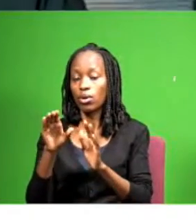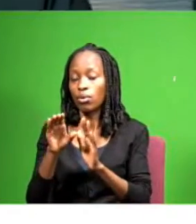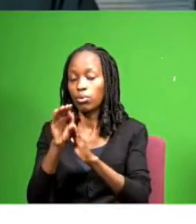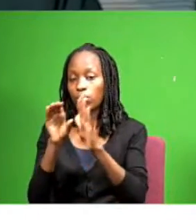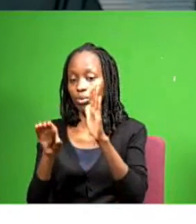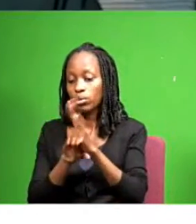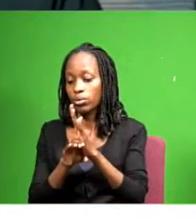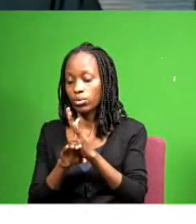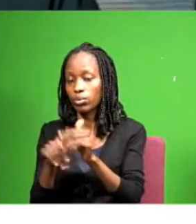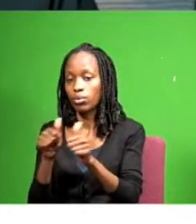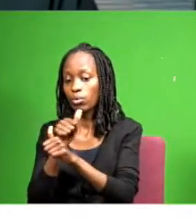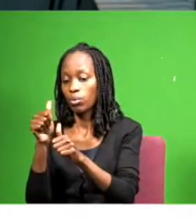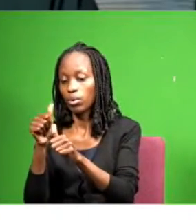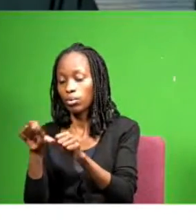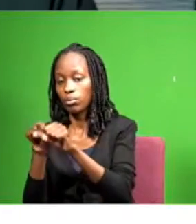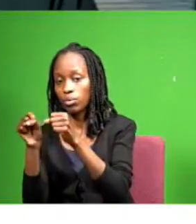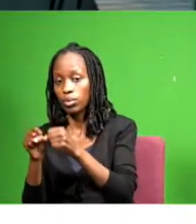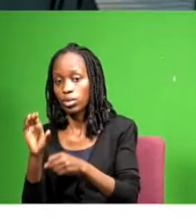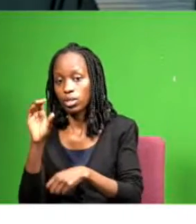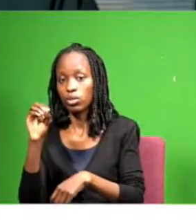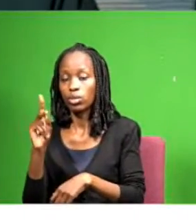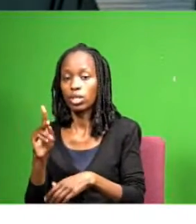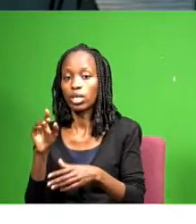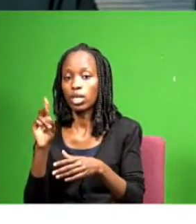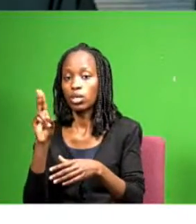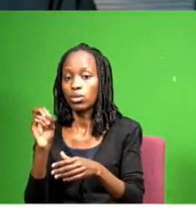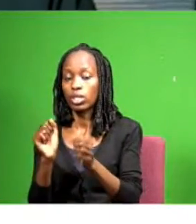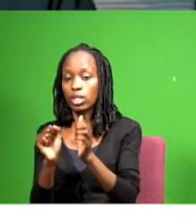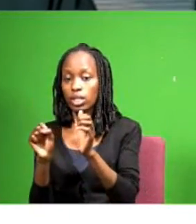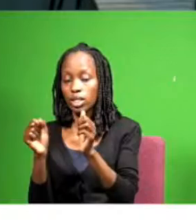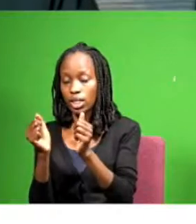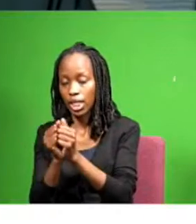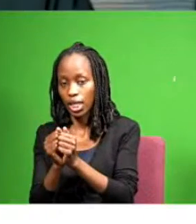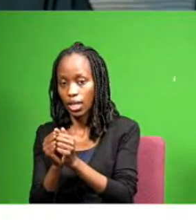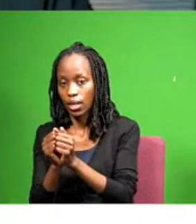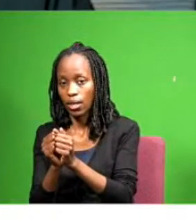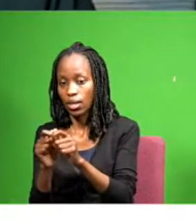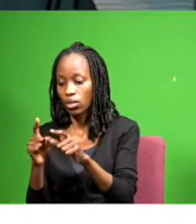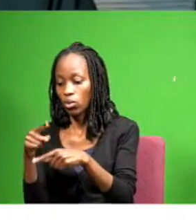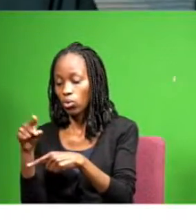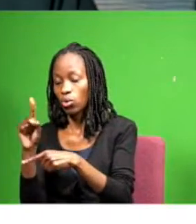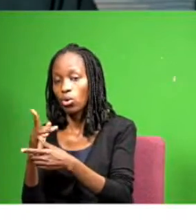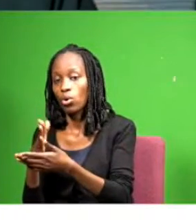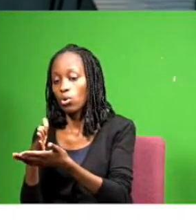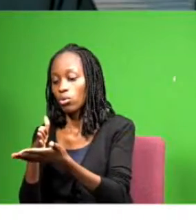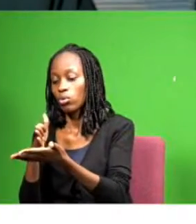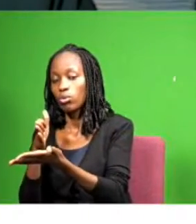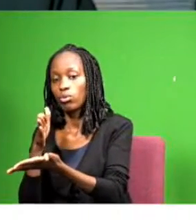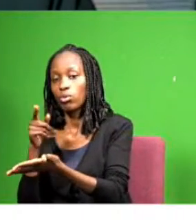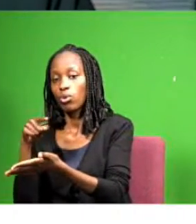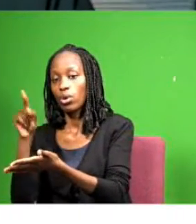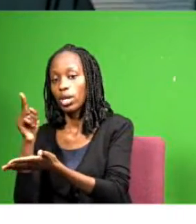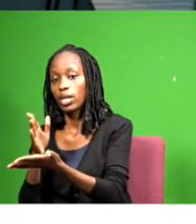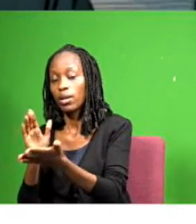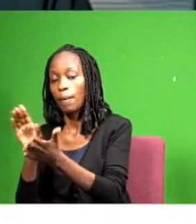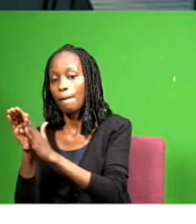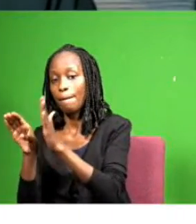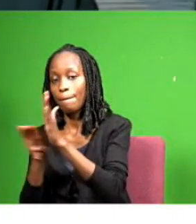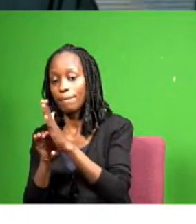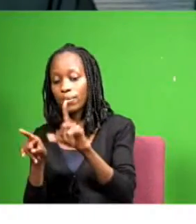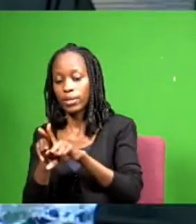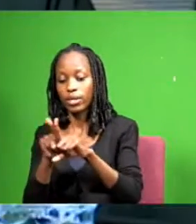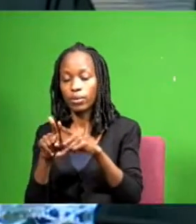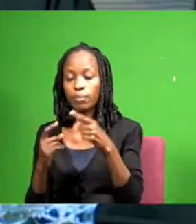A proper construction of the COK 2010 based on a proper application of the principles for interpretation and